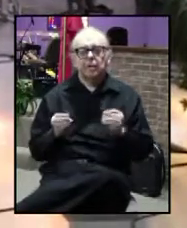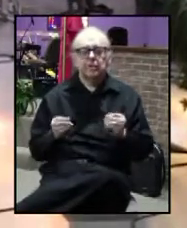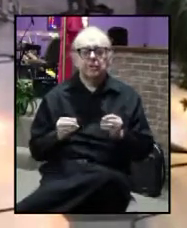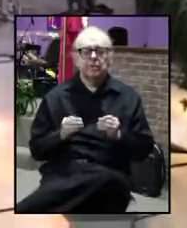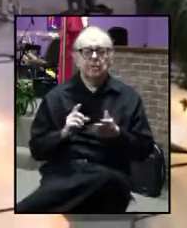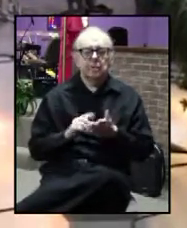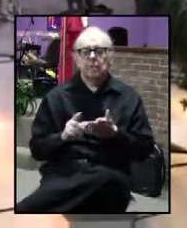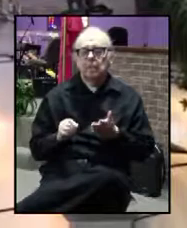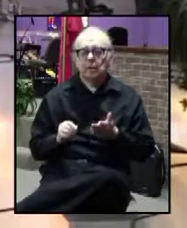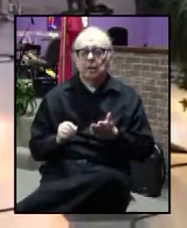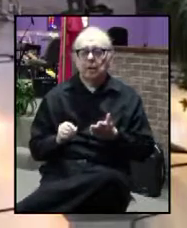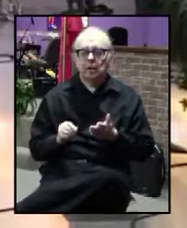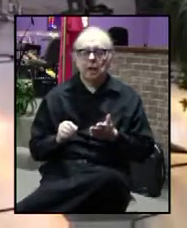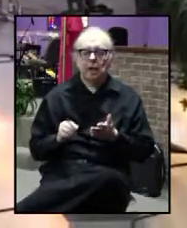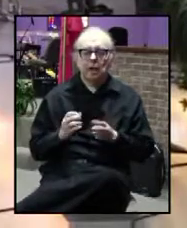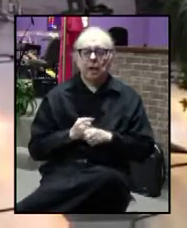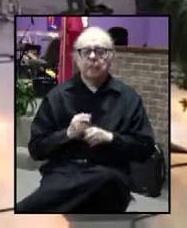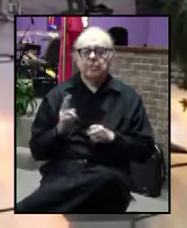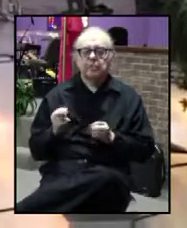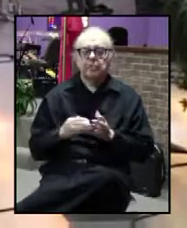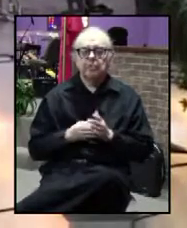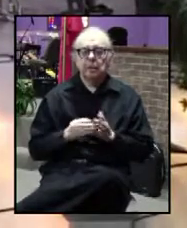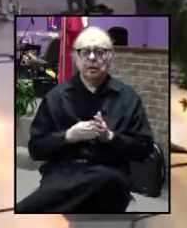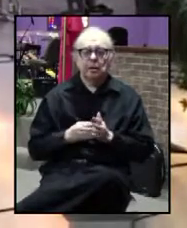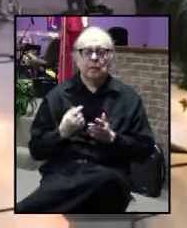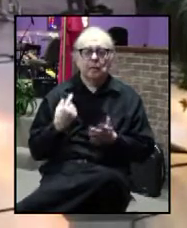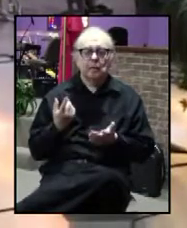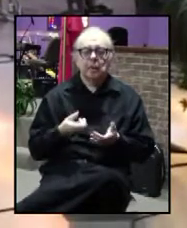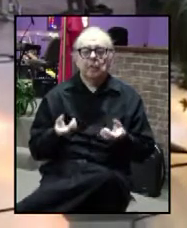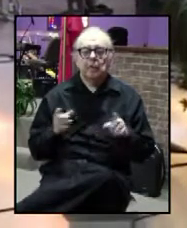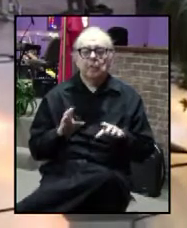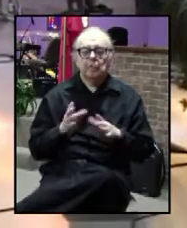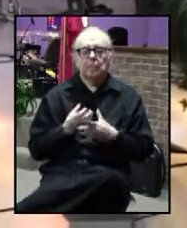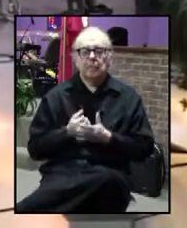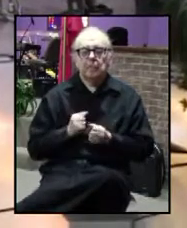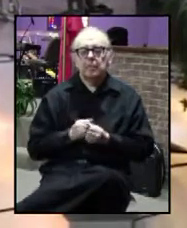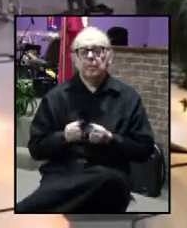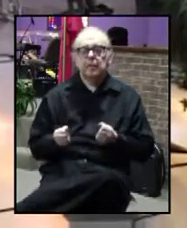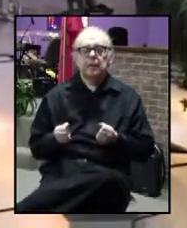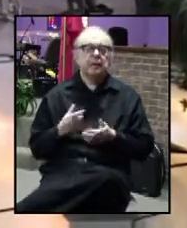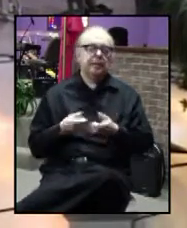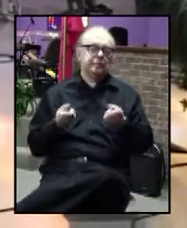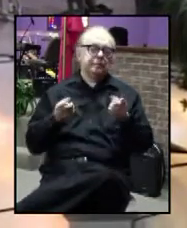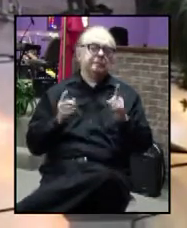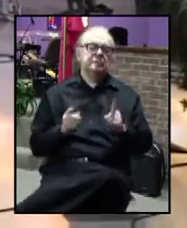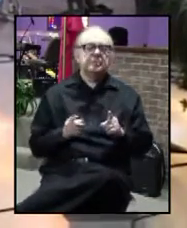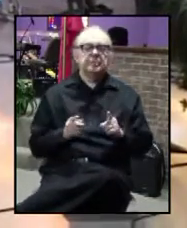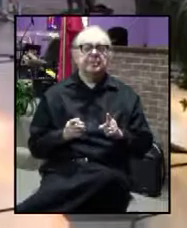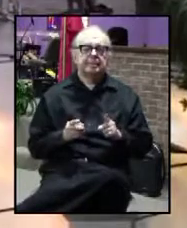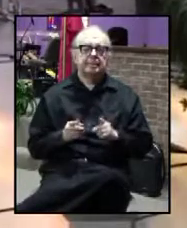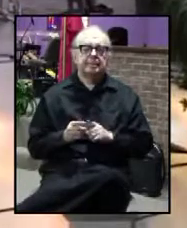I've got 2,000 more that I can print before whenever I want them. And then what else is happening is